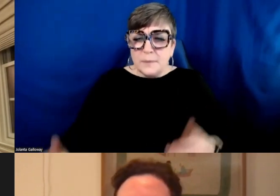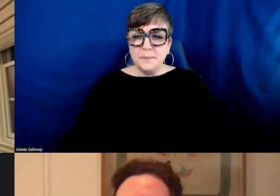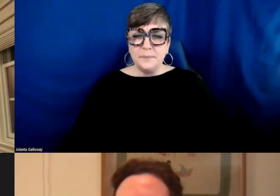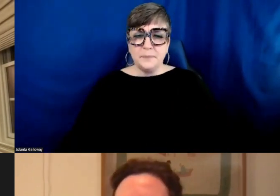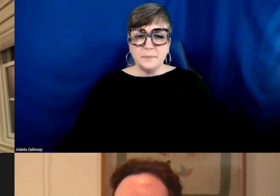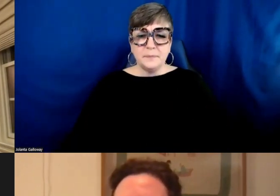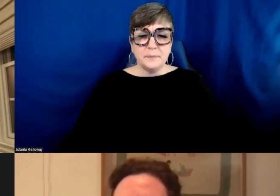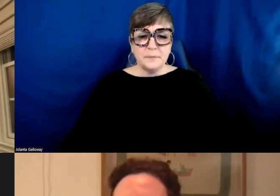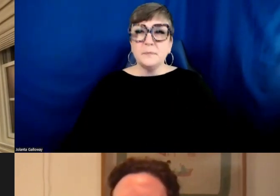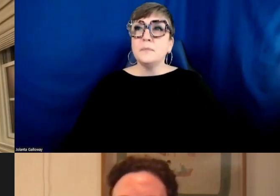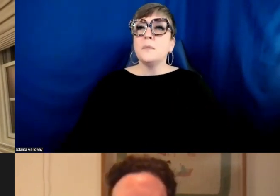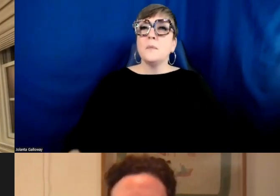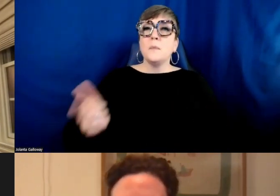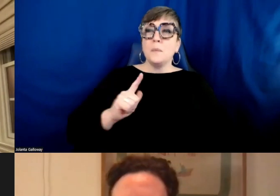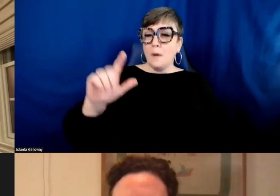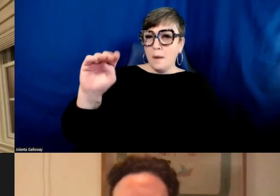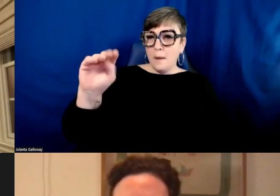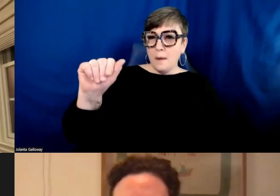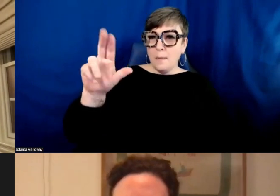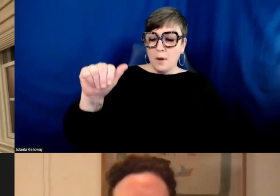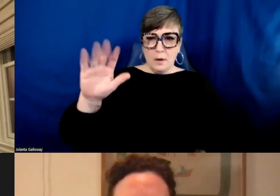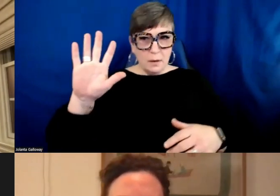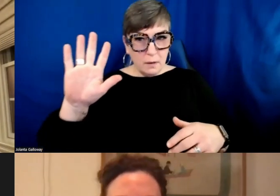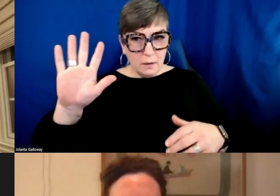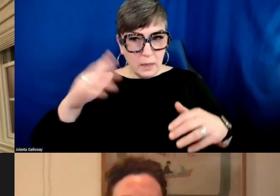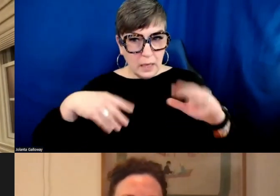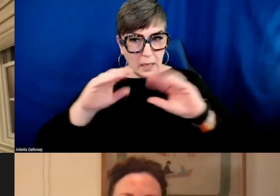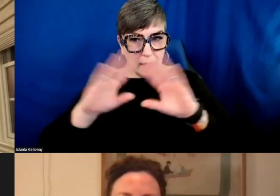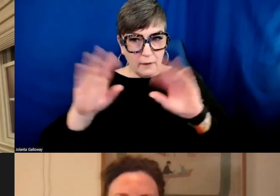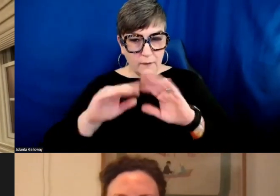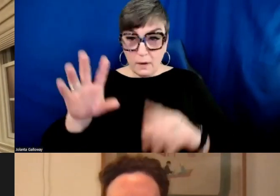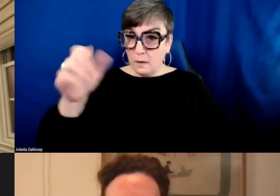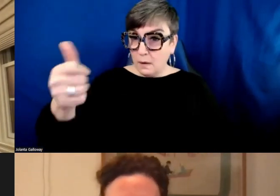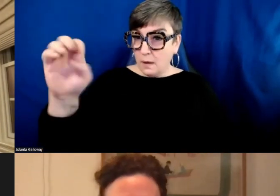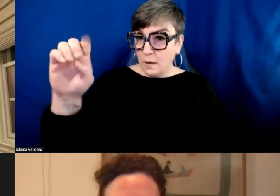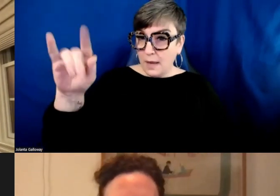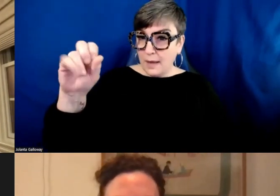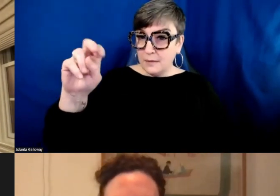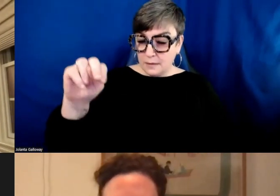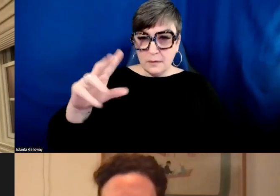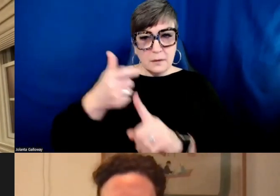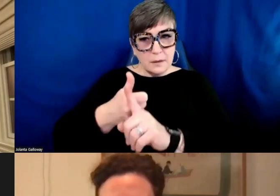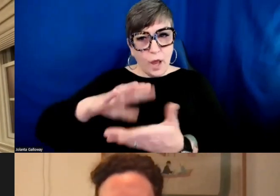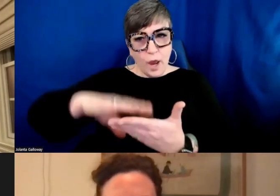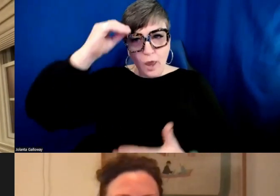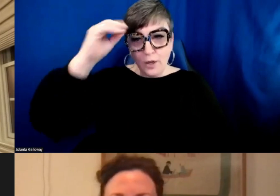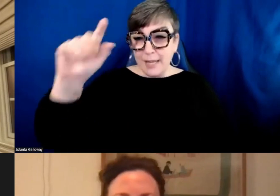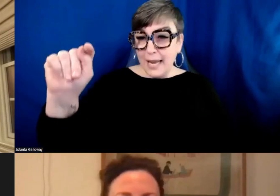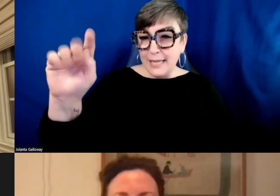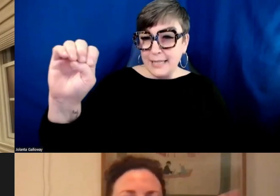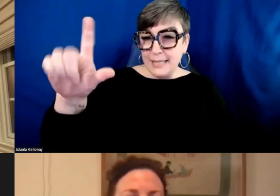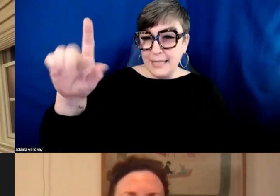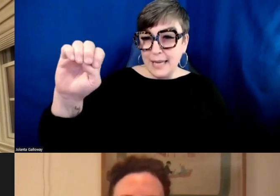Sure. so I should clarify that Edison was a learned telegraphy, learned Morse code as a young kid. So